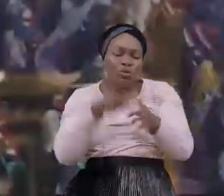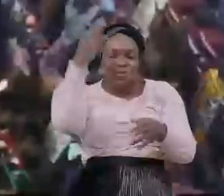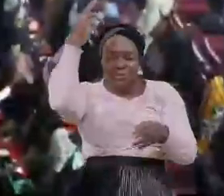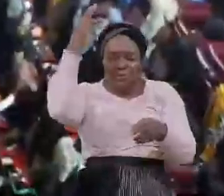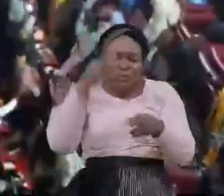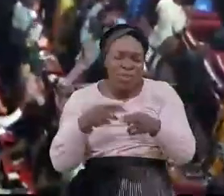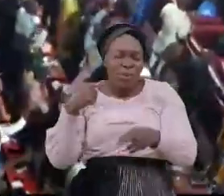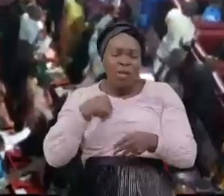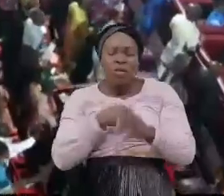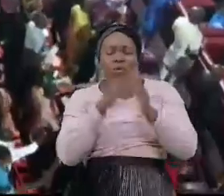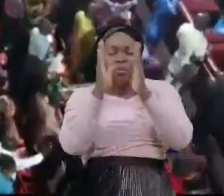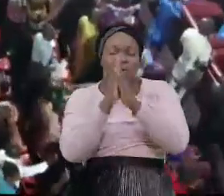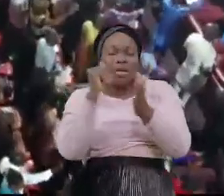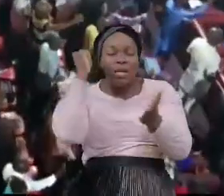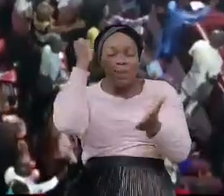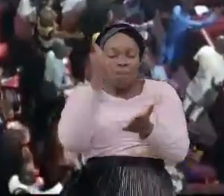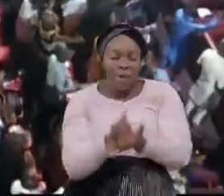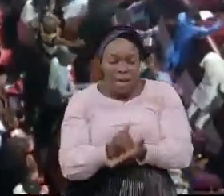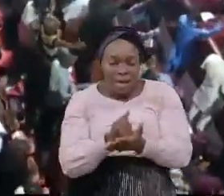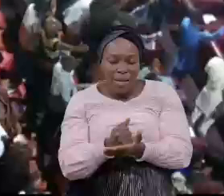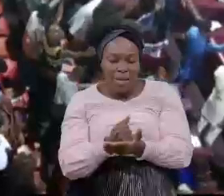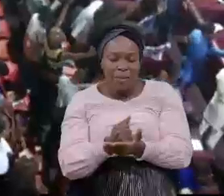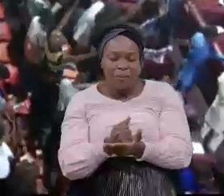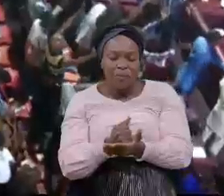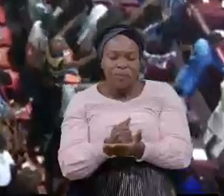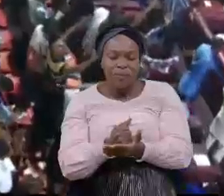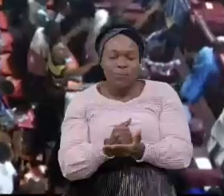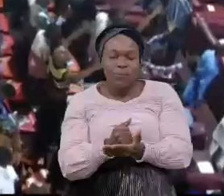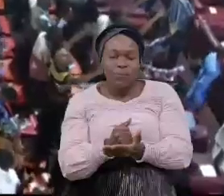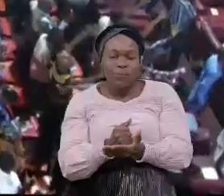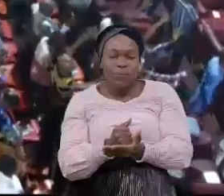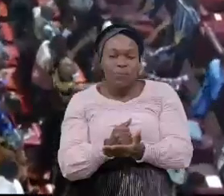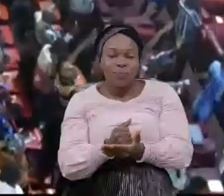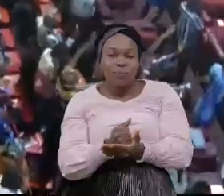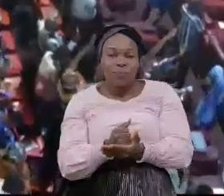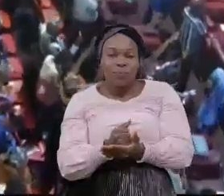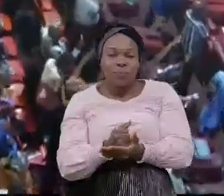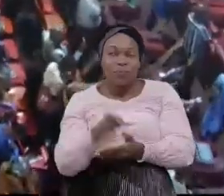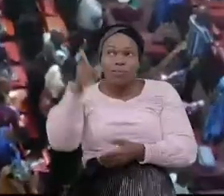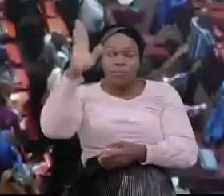pray. God bless everyone.